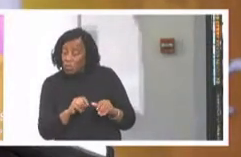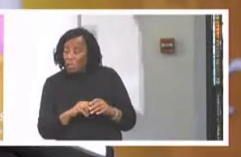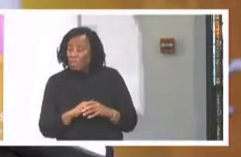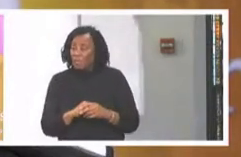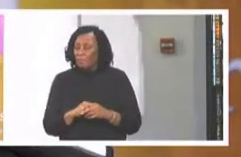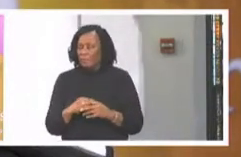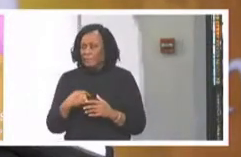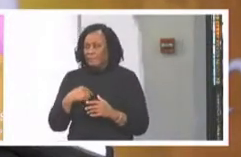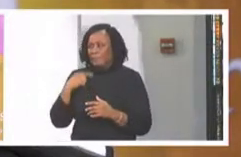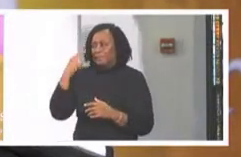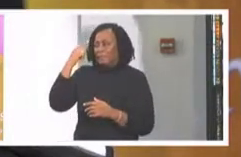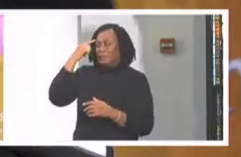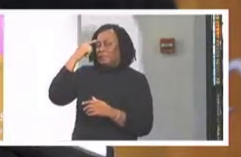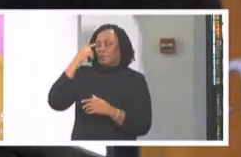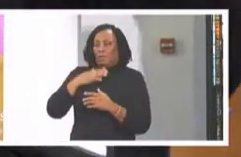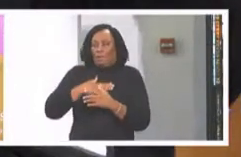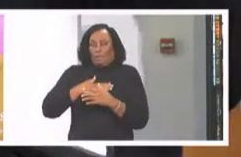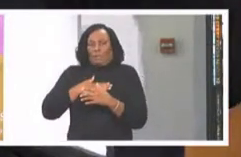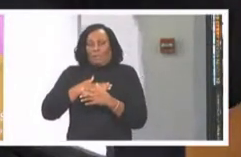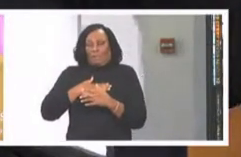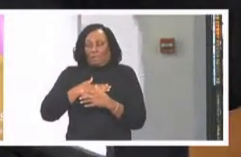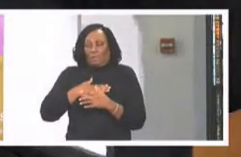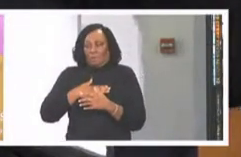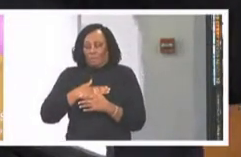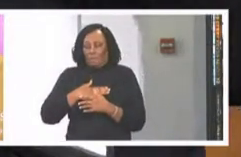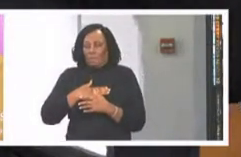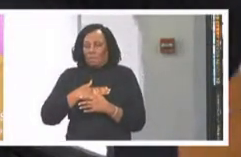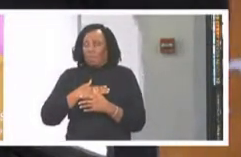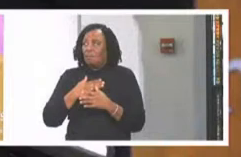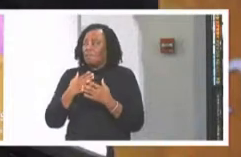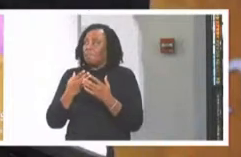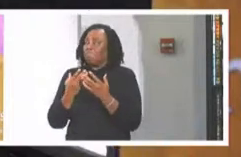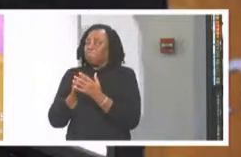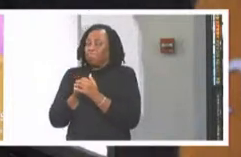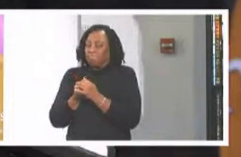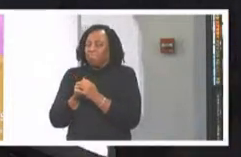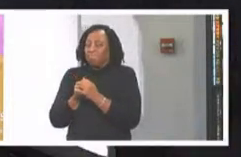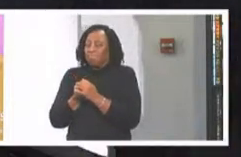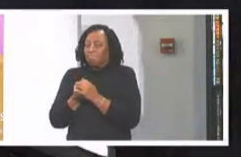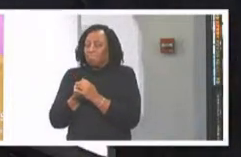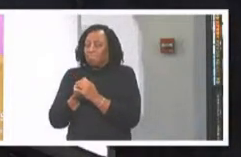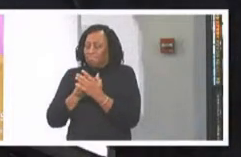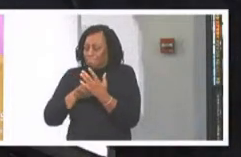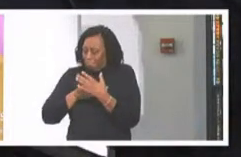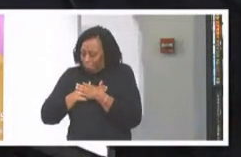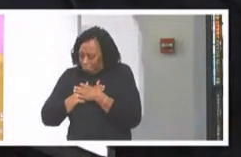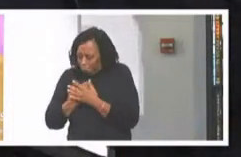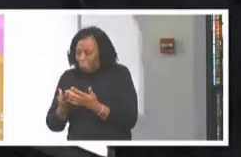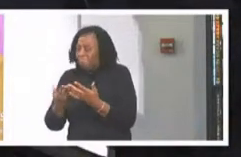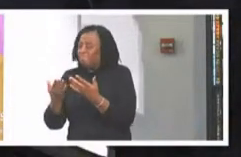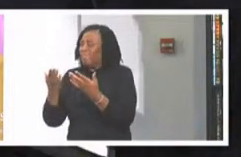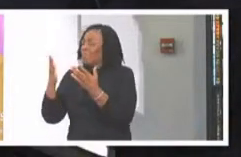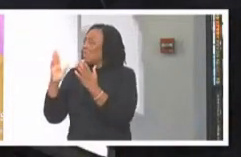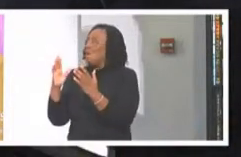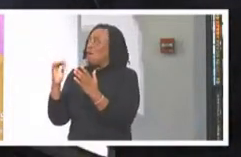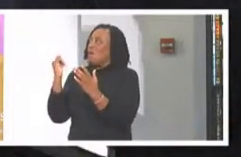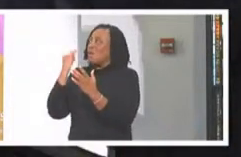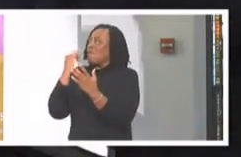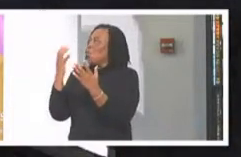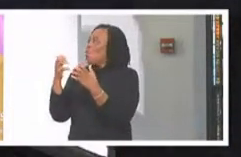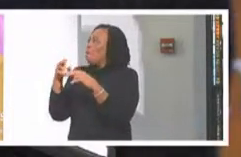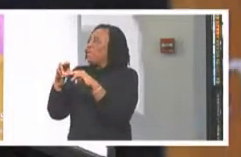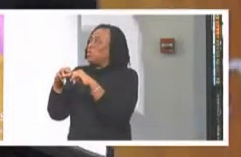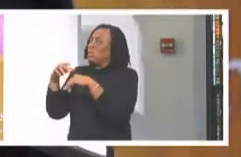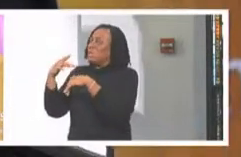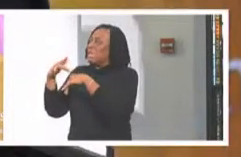And I thought of it. I felt convicted. And I said, God, if that's what you called me to do, that's what I'm going to do. And I